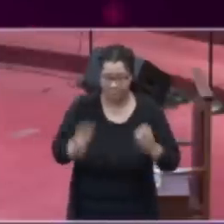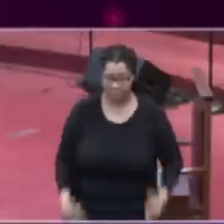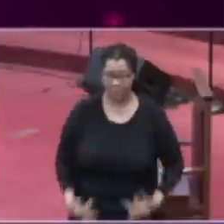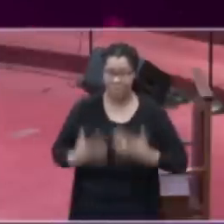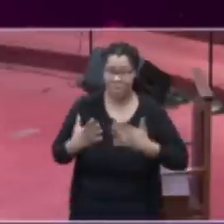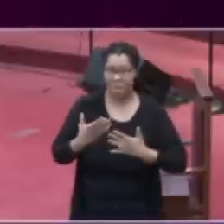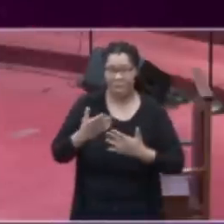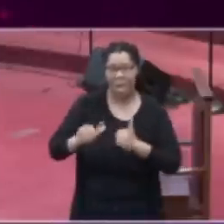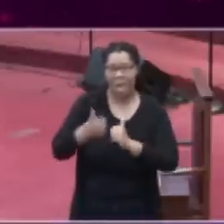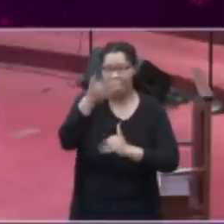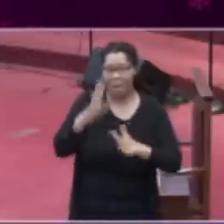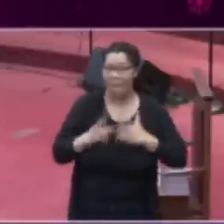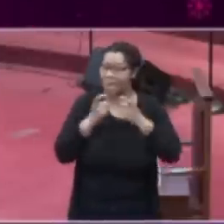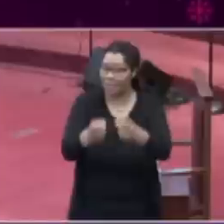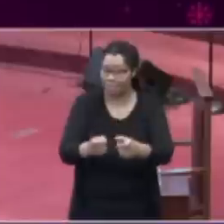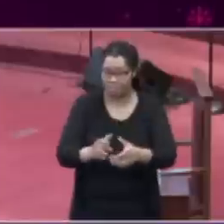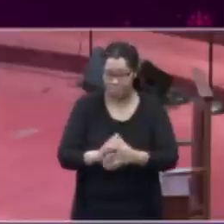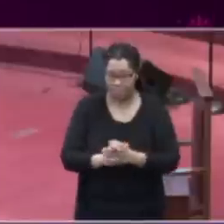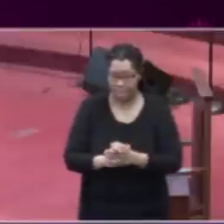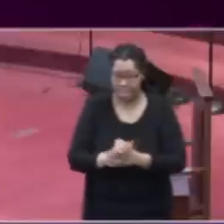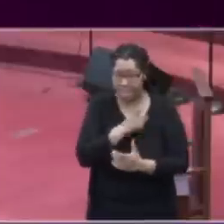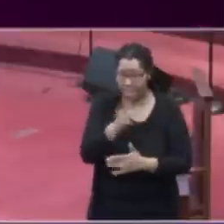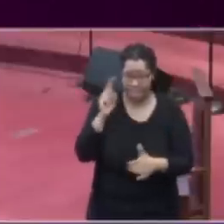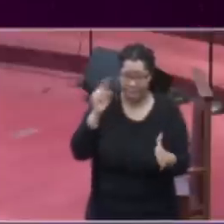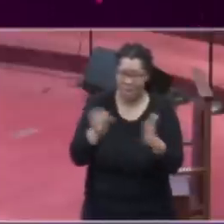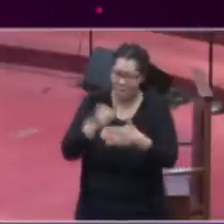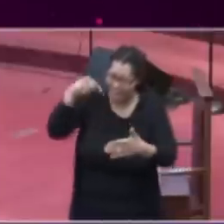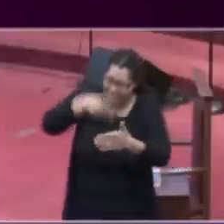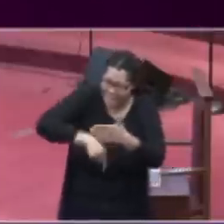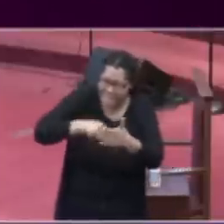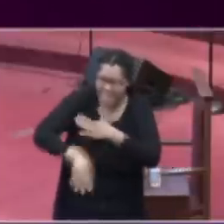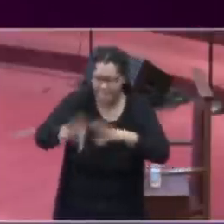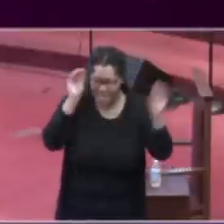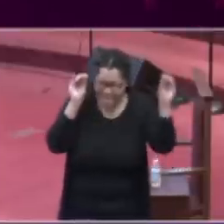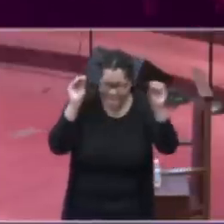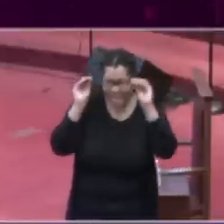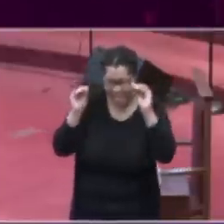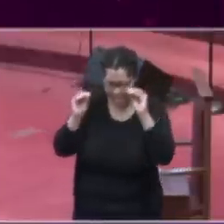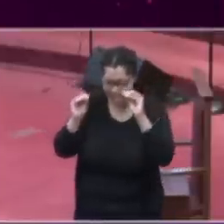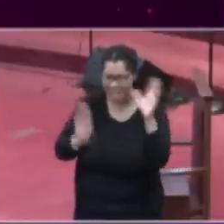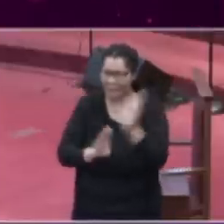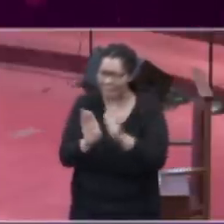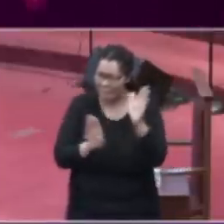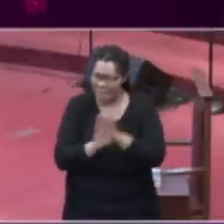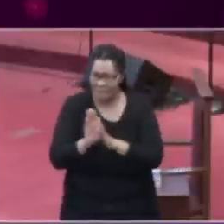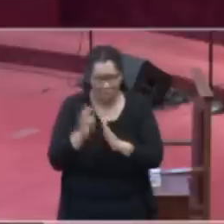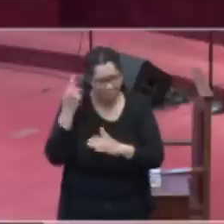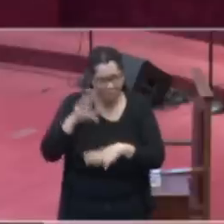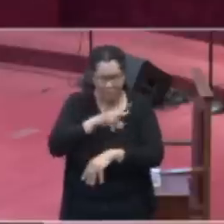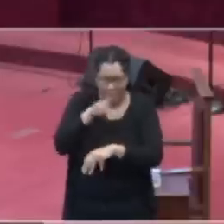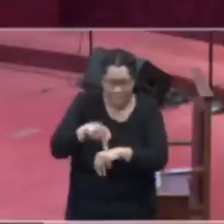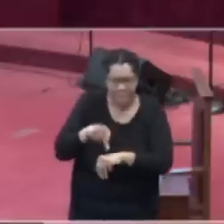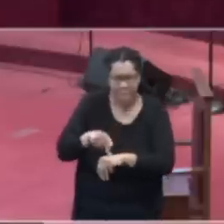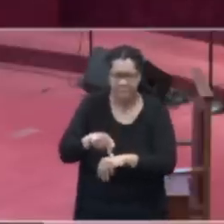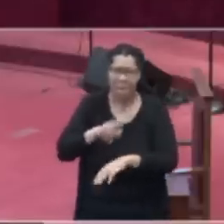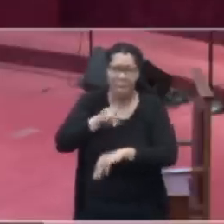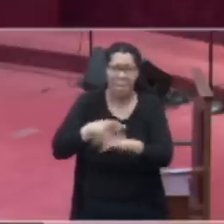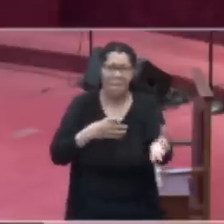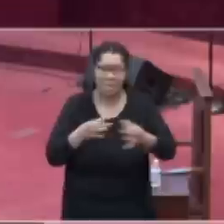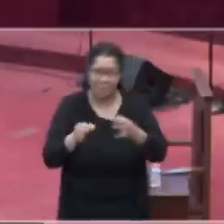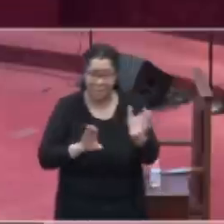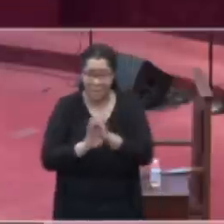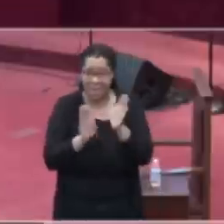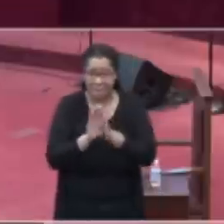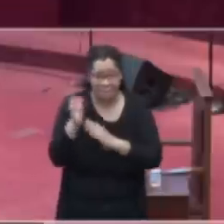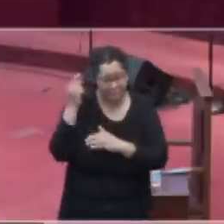from God. Did you hear Mount Ararat? Did you hear the depth of the teaching that has matured in Peter? And Peter says has matured